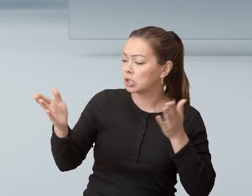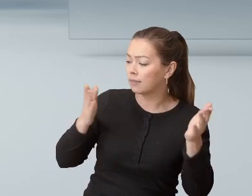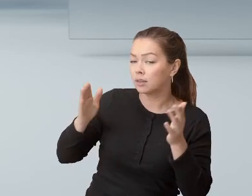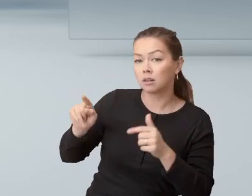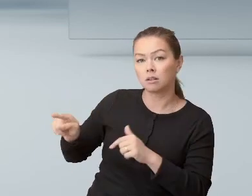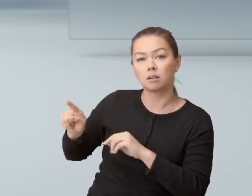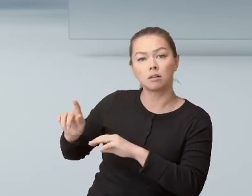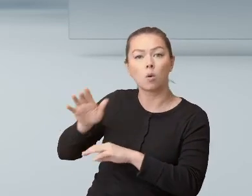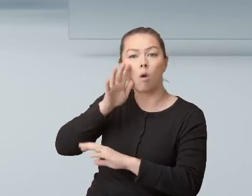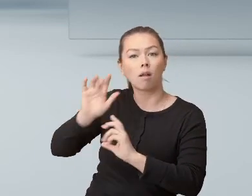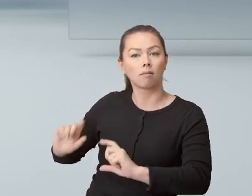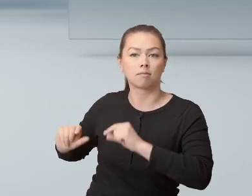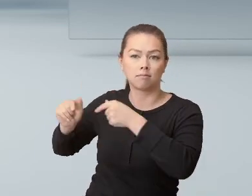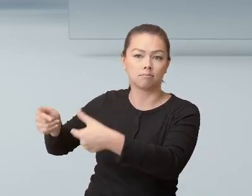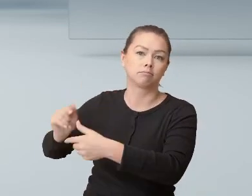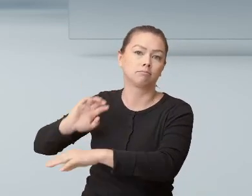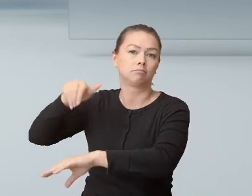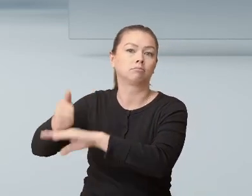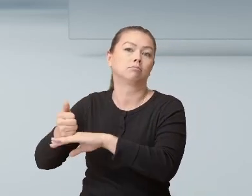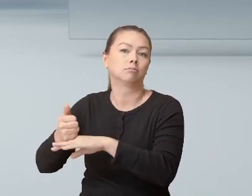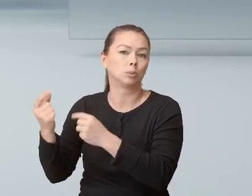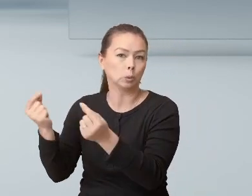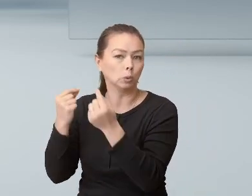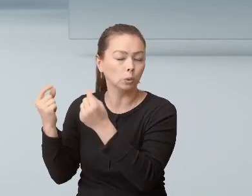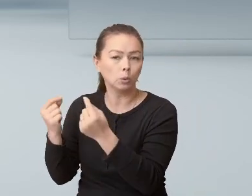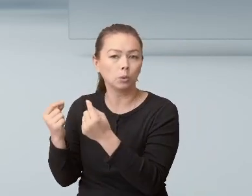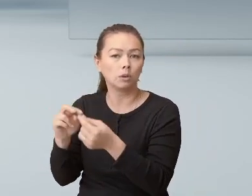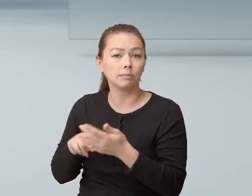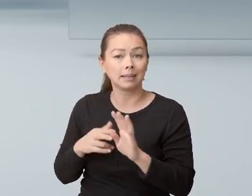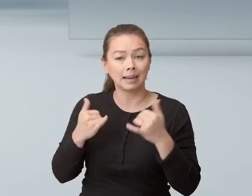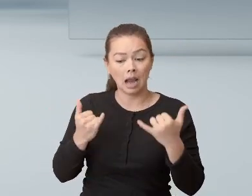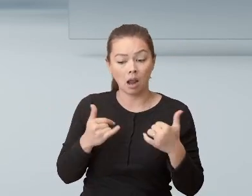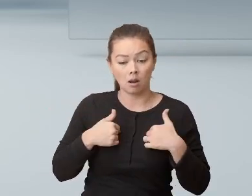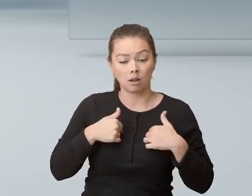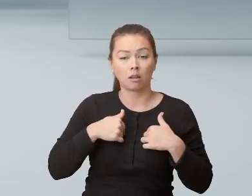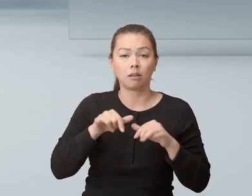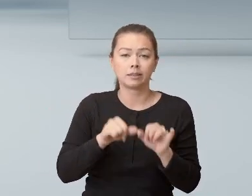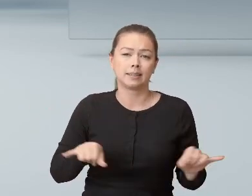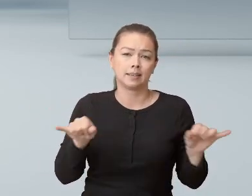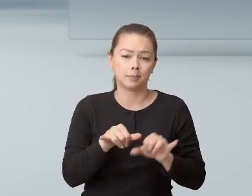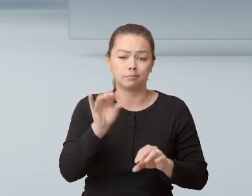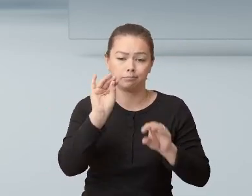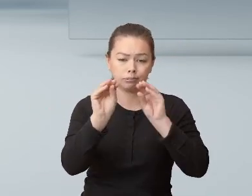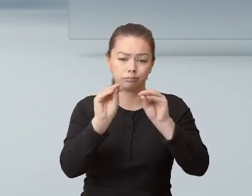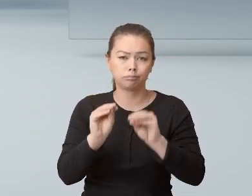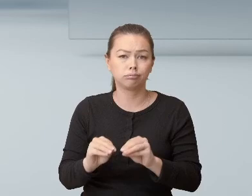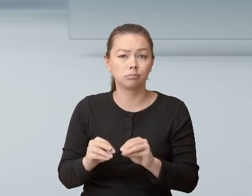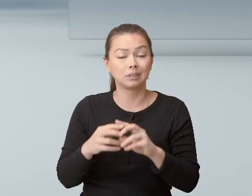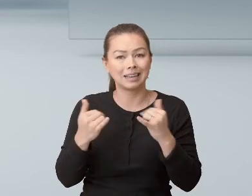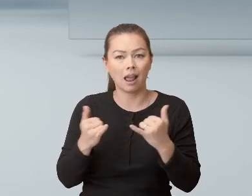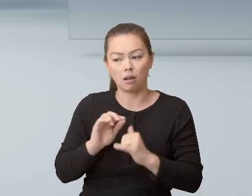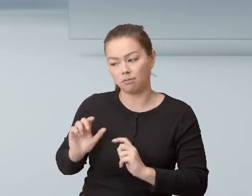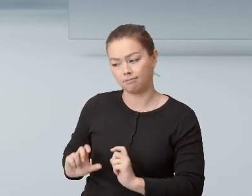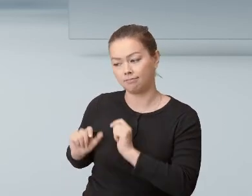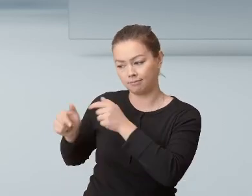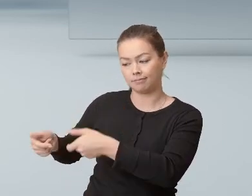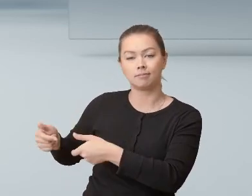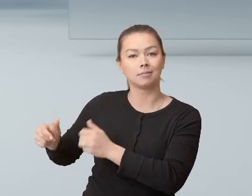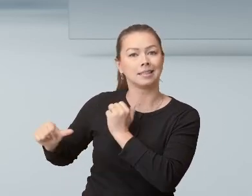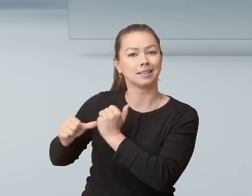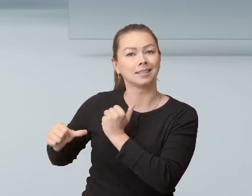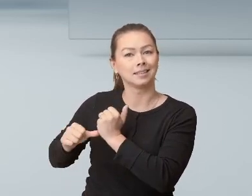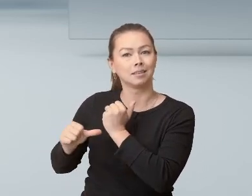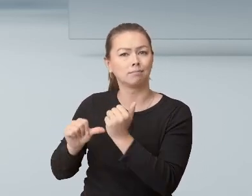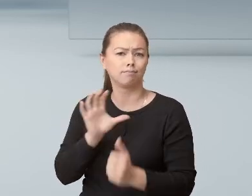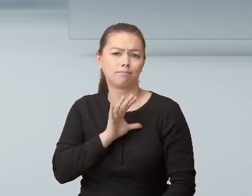is being transitioned from the old way of doing it with just your standard data entry into that Copilot assistant, which has become really powerful. It's just really made